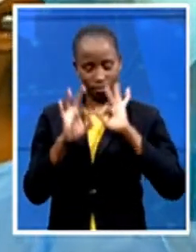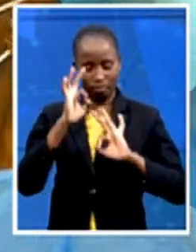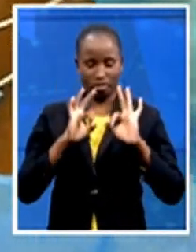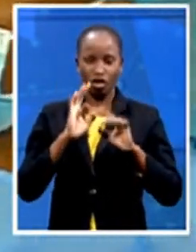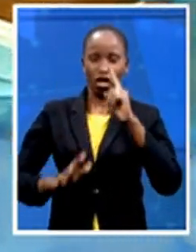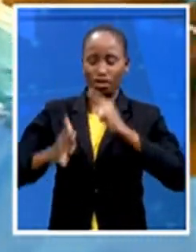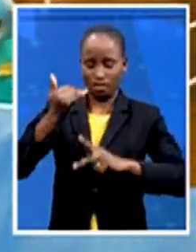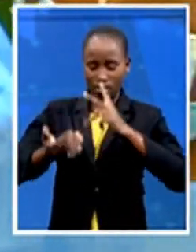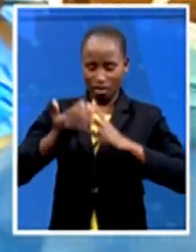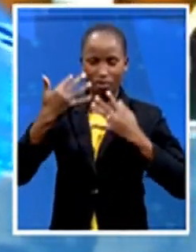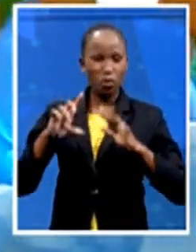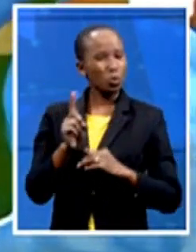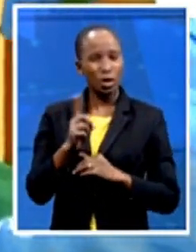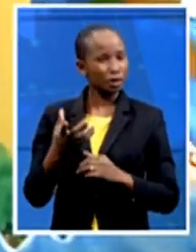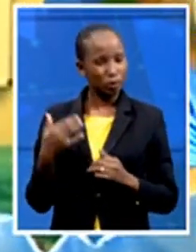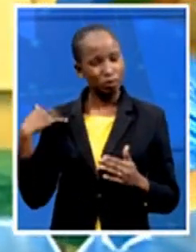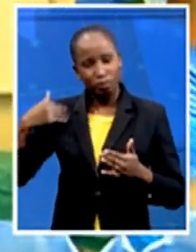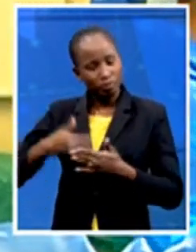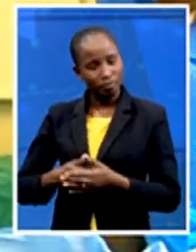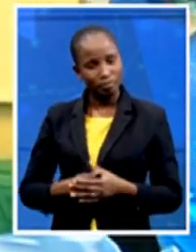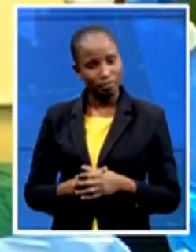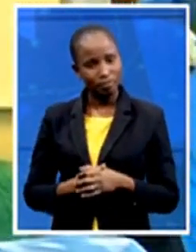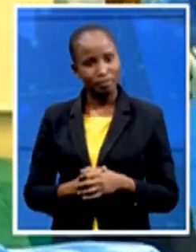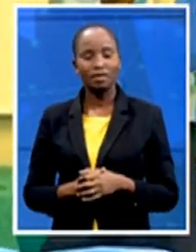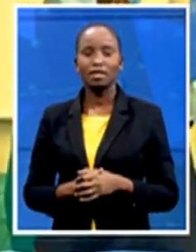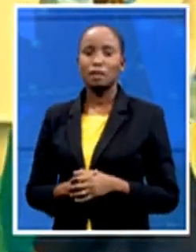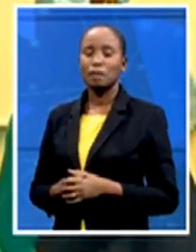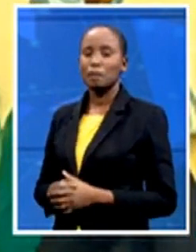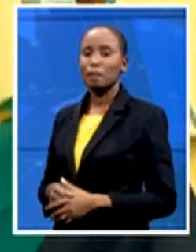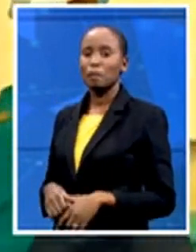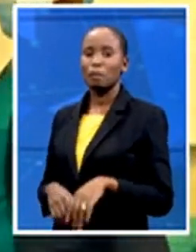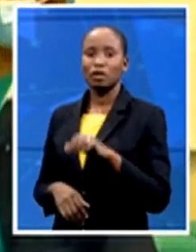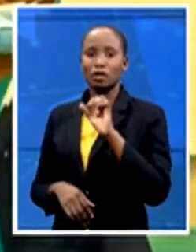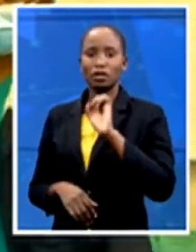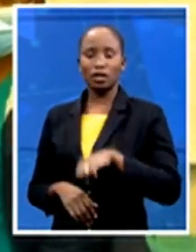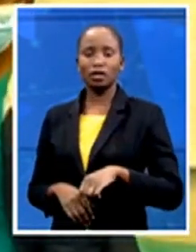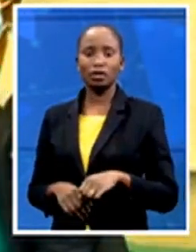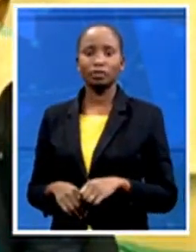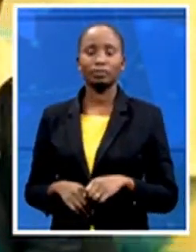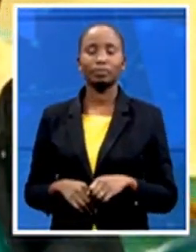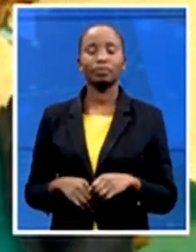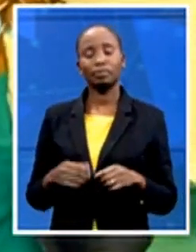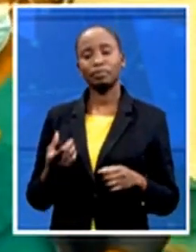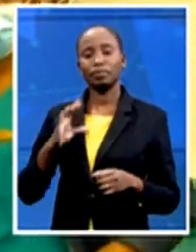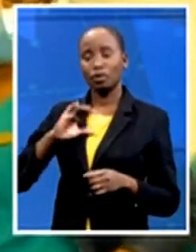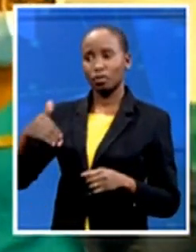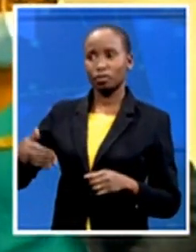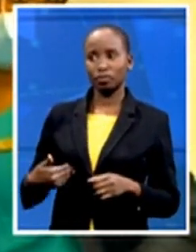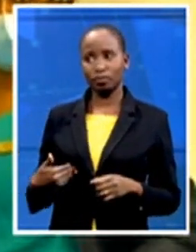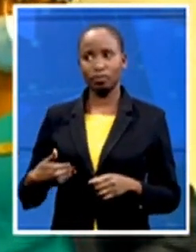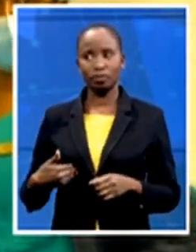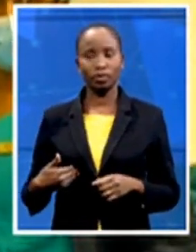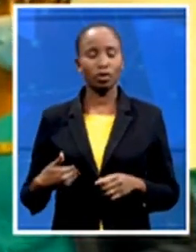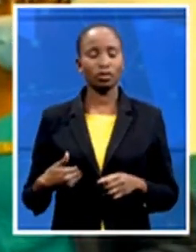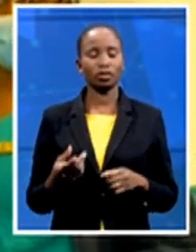Yes, we are really proud of our female surgeons. We started, I think on the 5th, if I remember, just in one